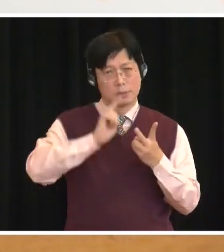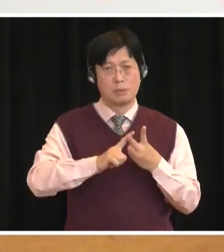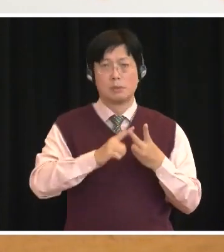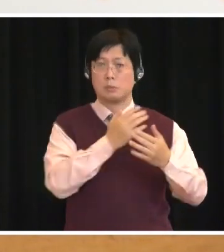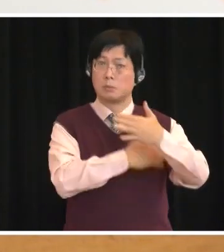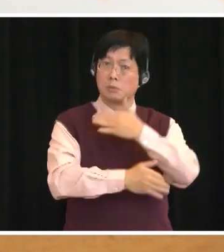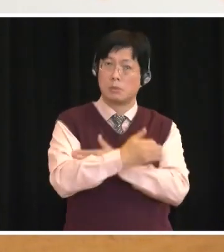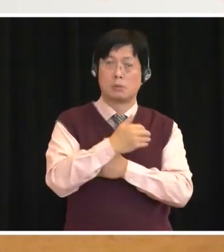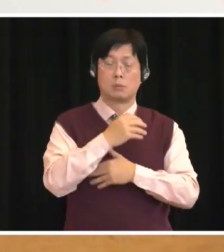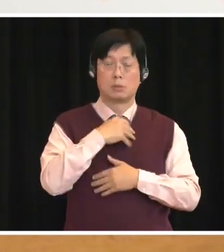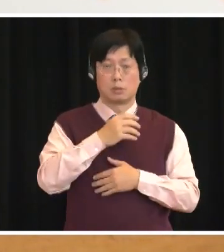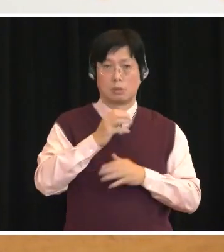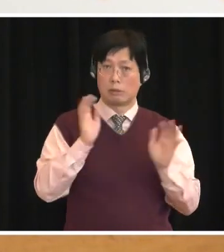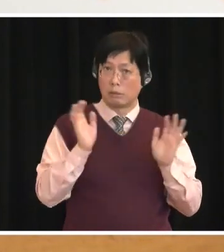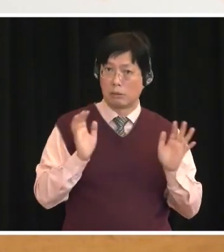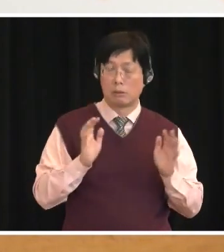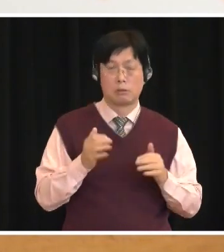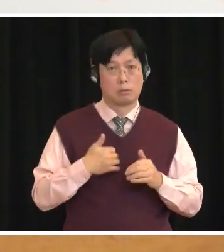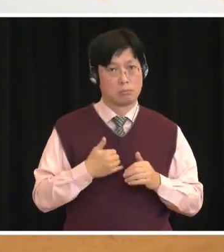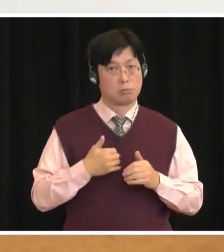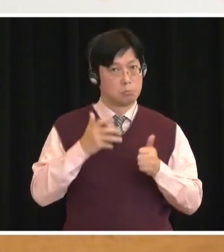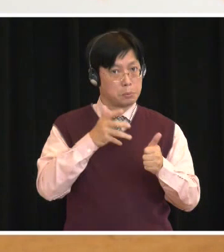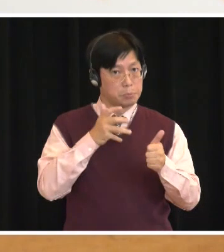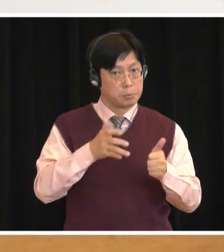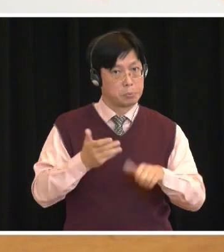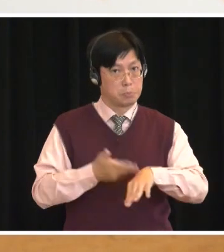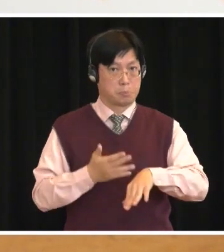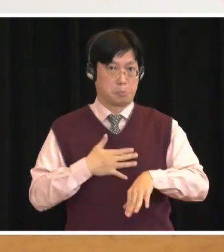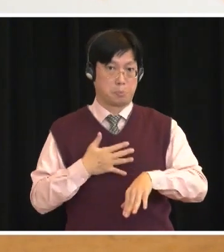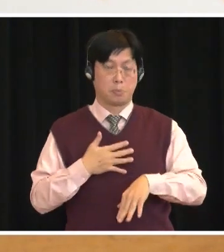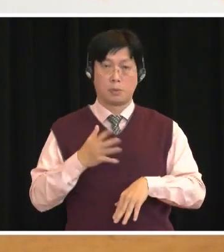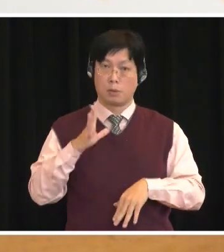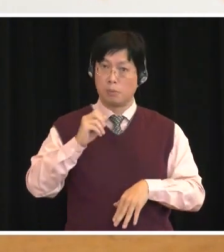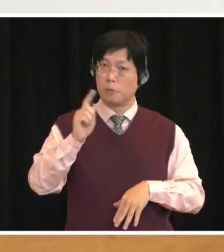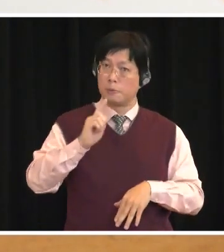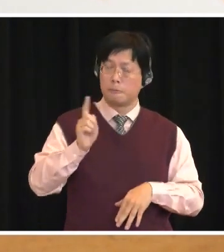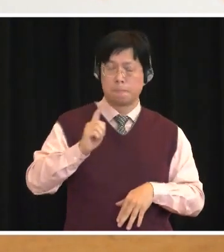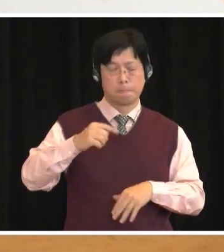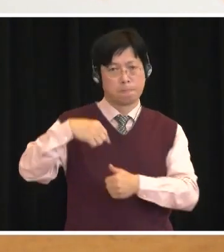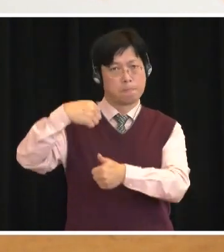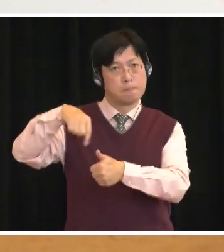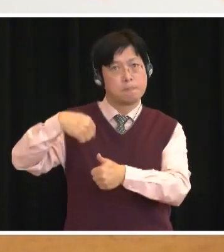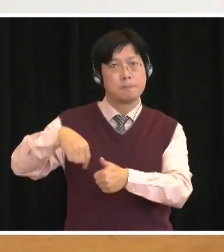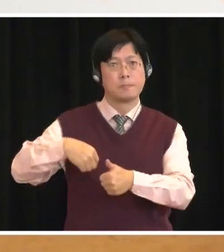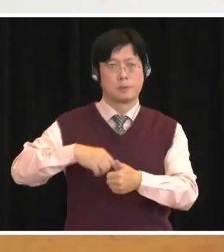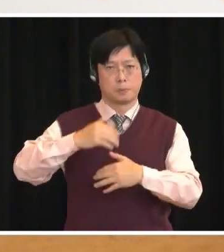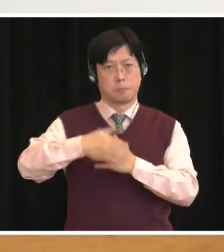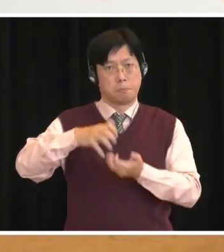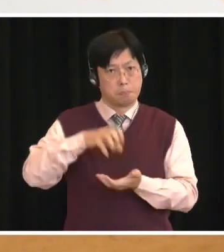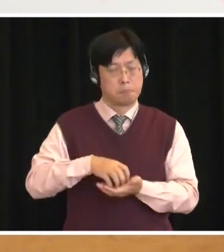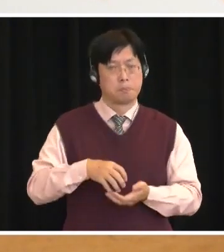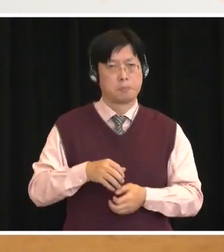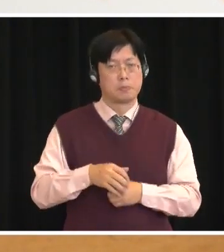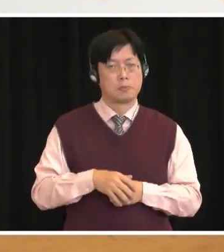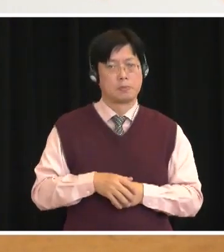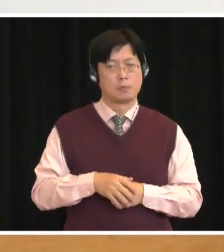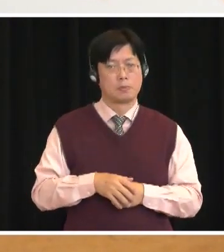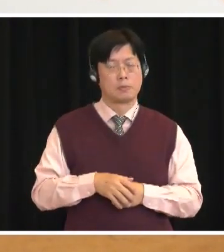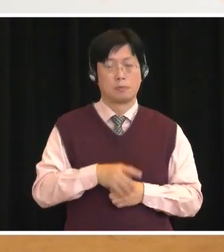What kind of measures are taken to enable these children to give evidence in